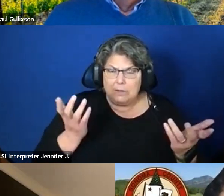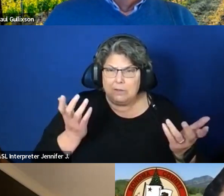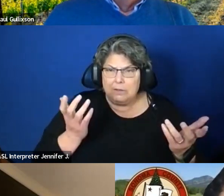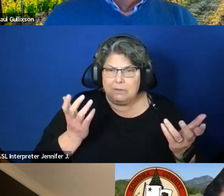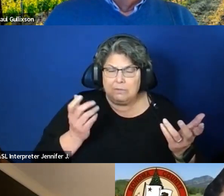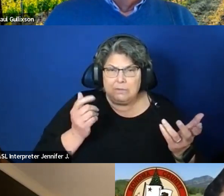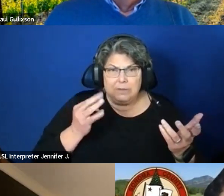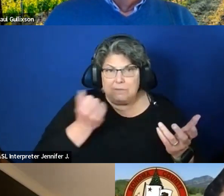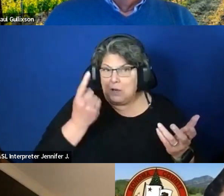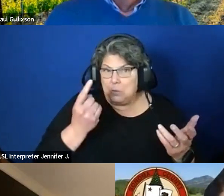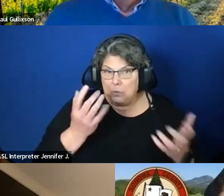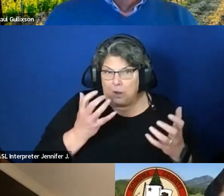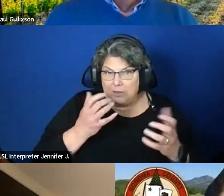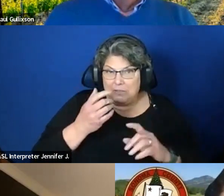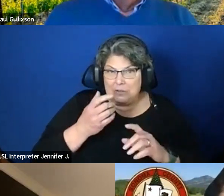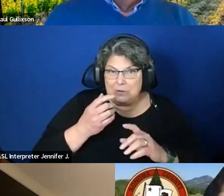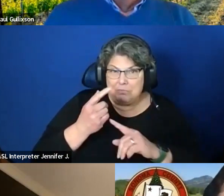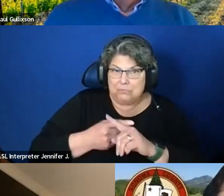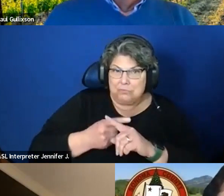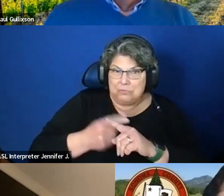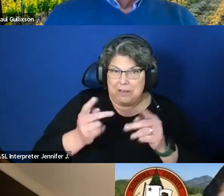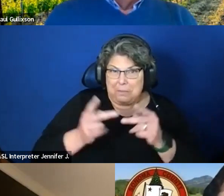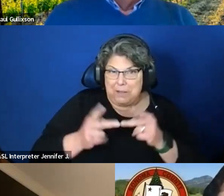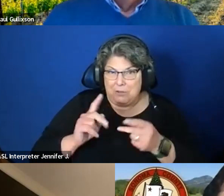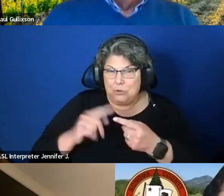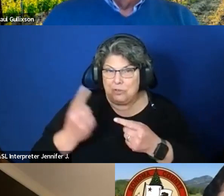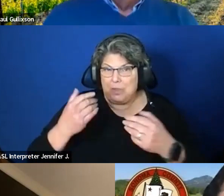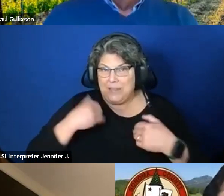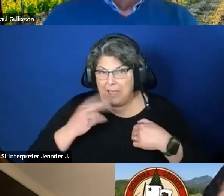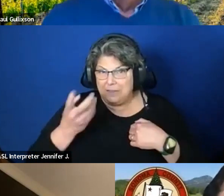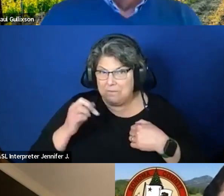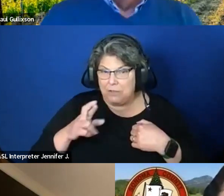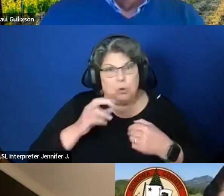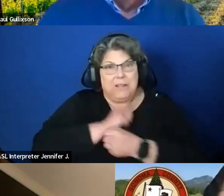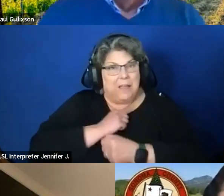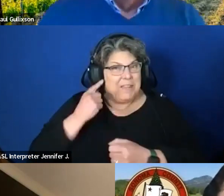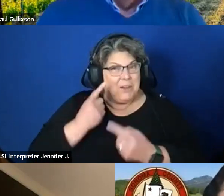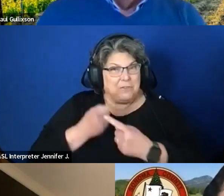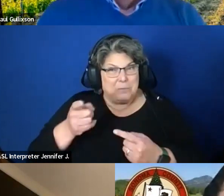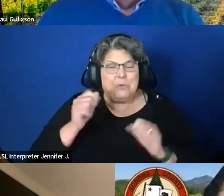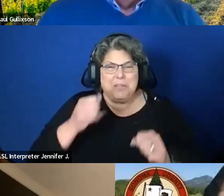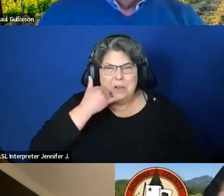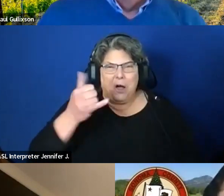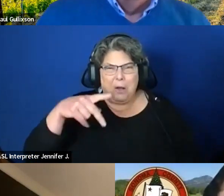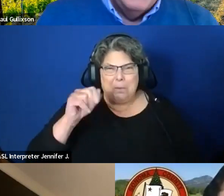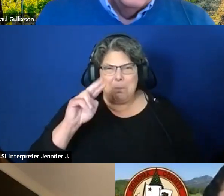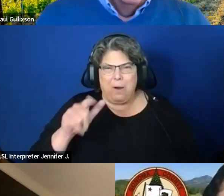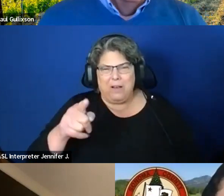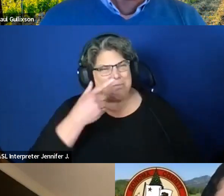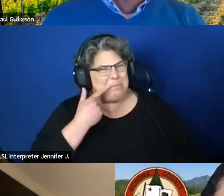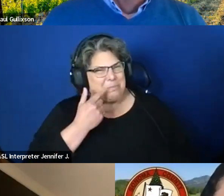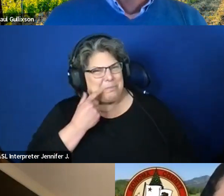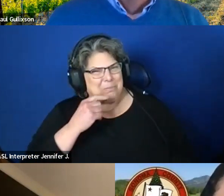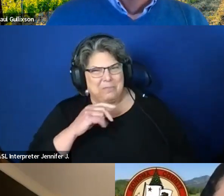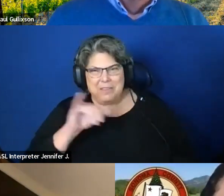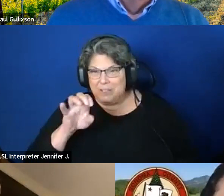if anybody's interested in renting to somebody who's got a voucher, we'd love to hear from you. You can call Paul. James, did you have your hand